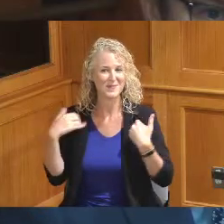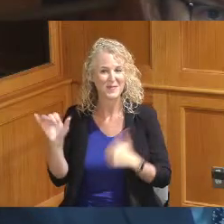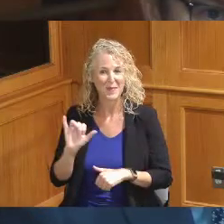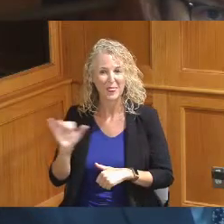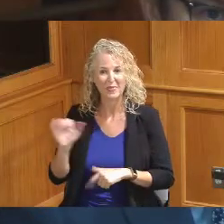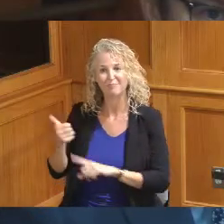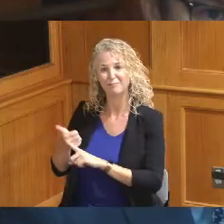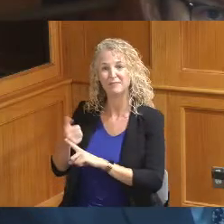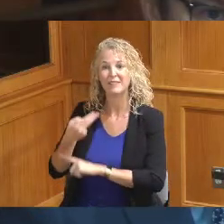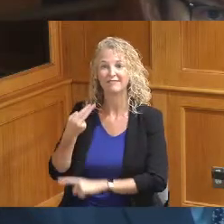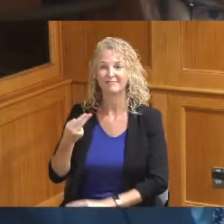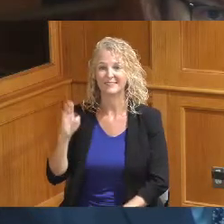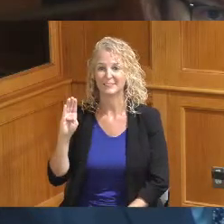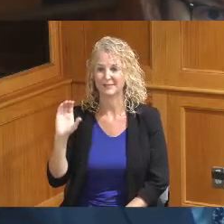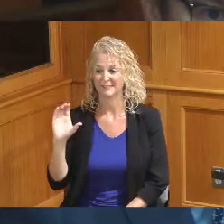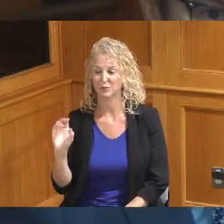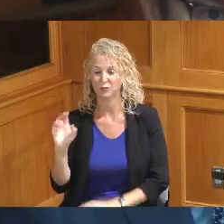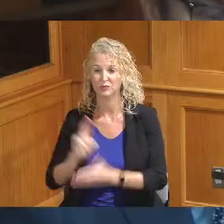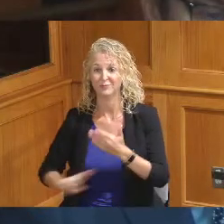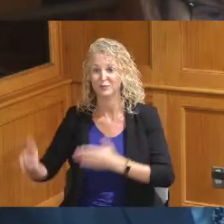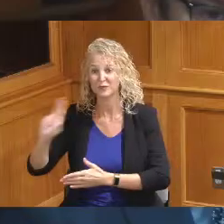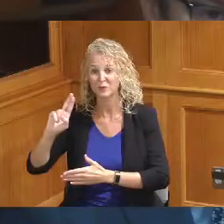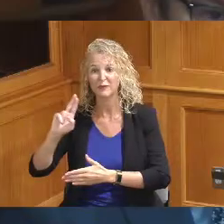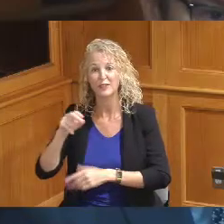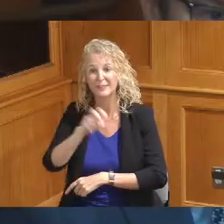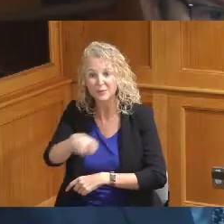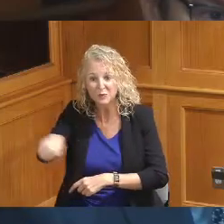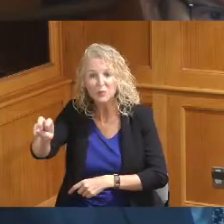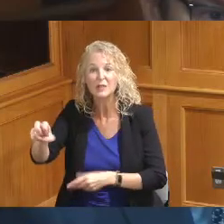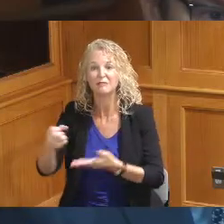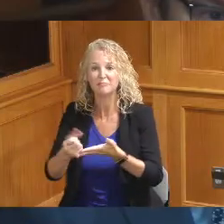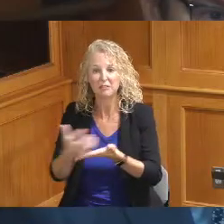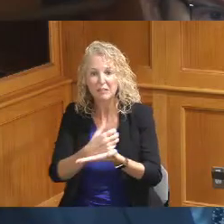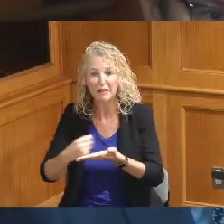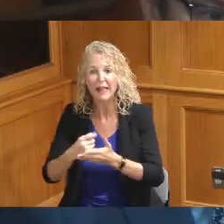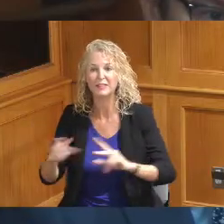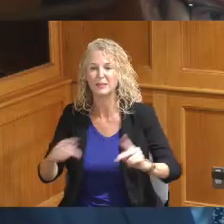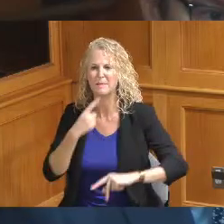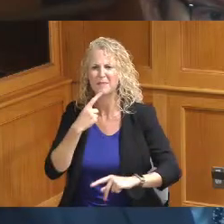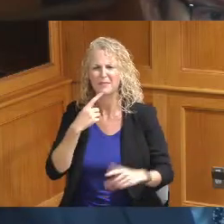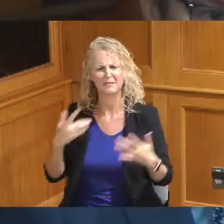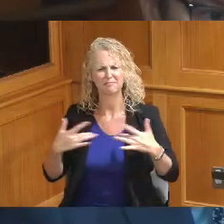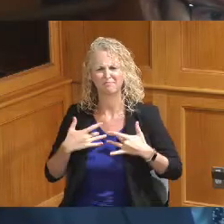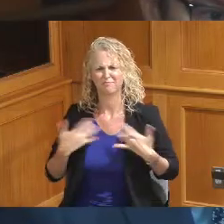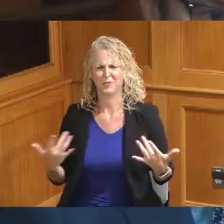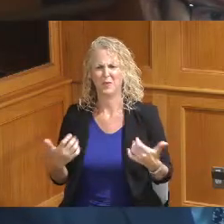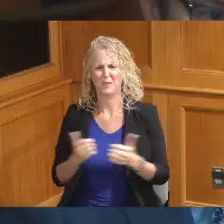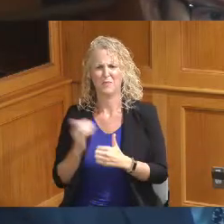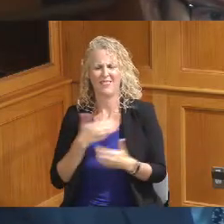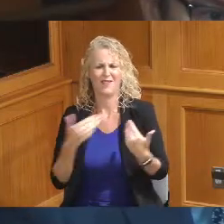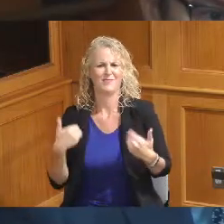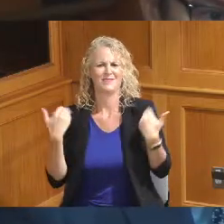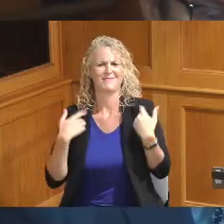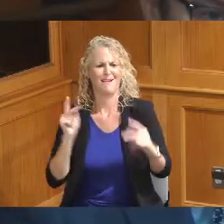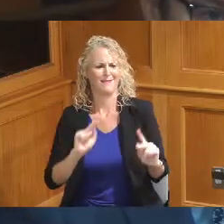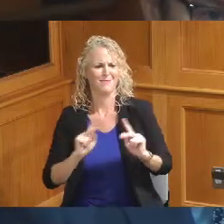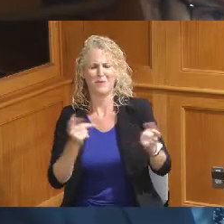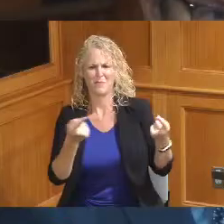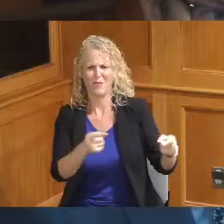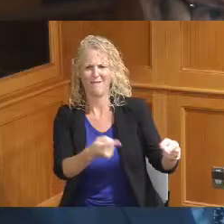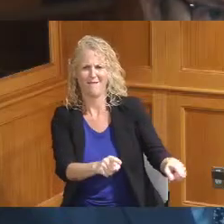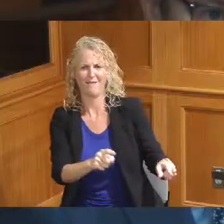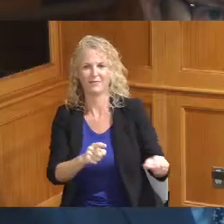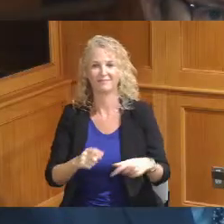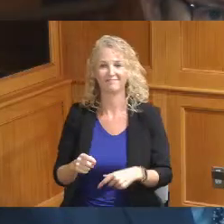HBCU tours and has resulted in scholarships. And so at a time when people say, what is going on with our young people? There are so many